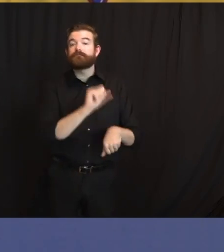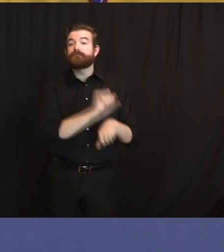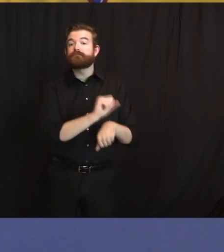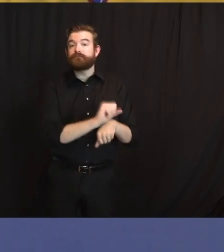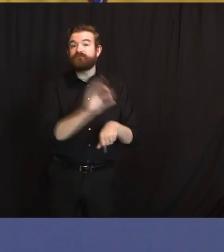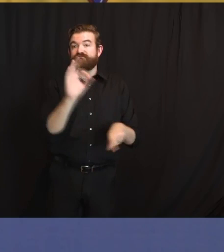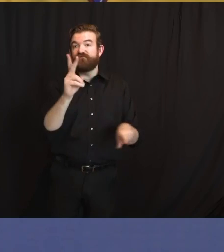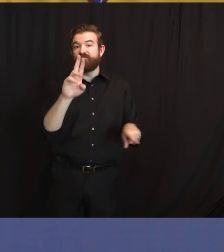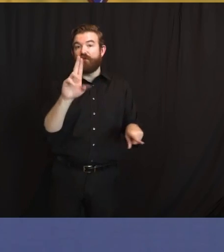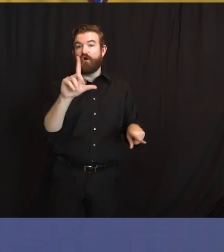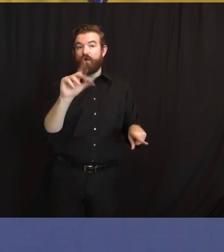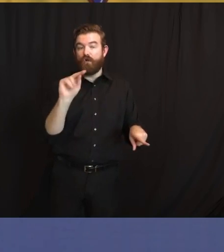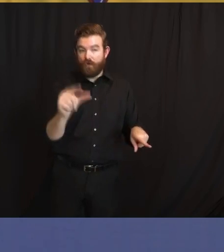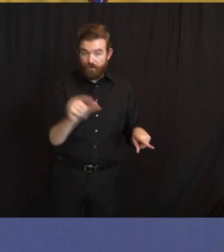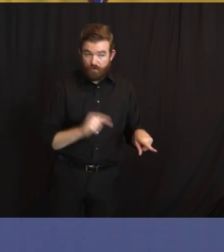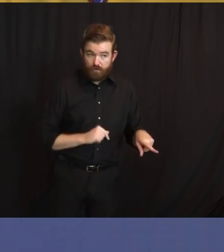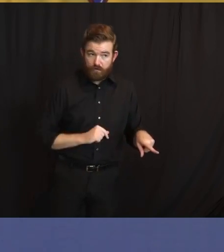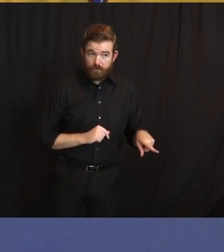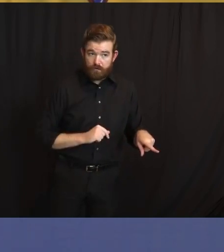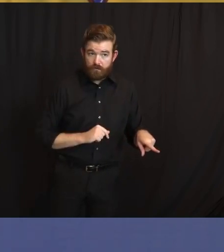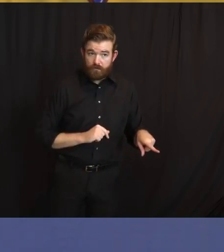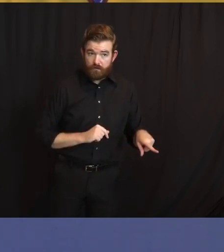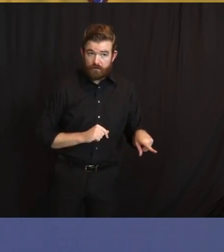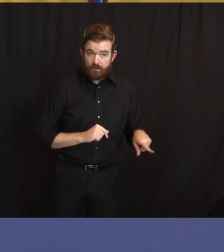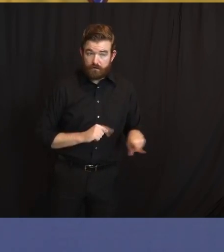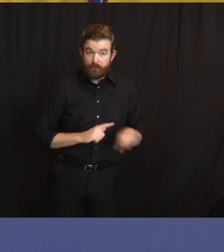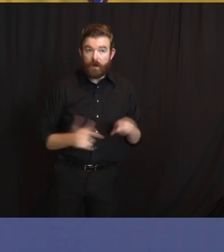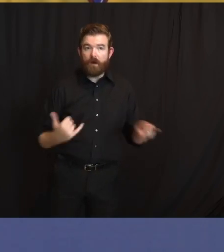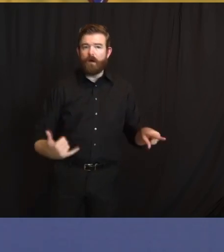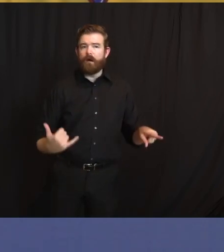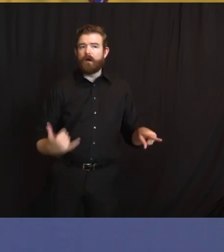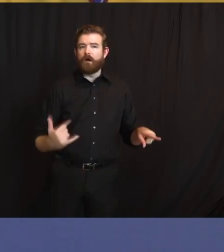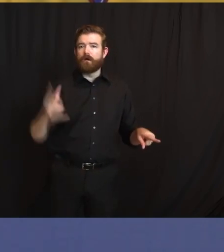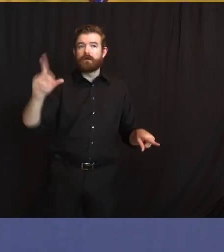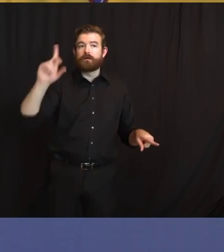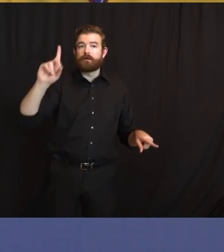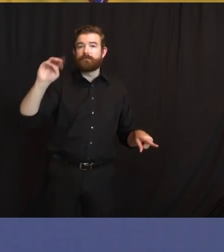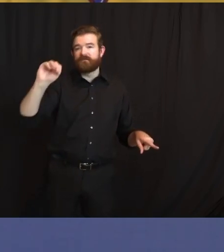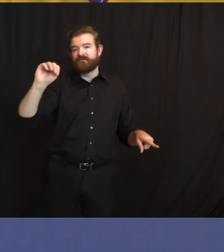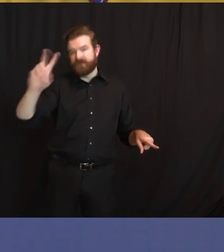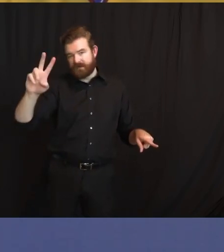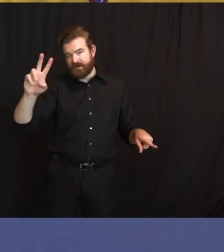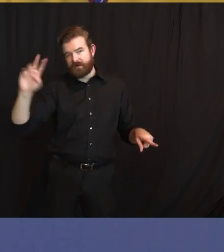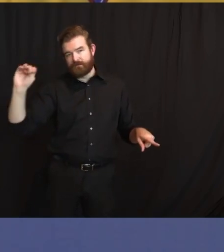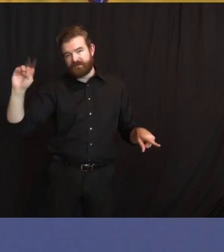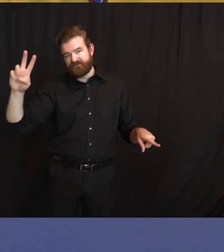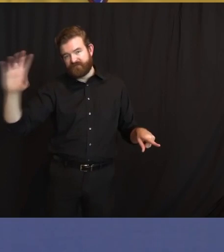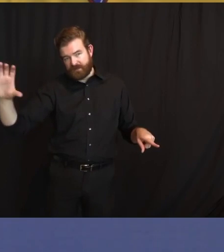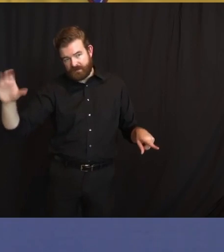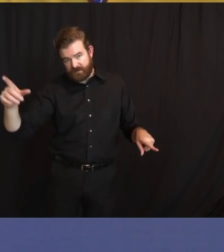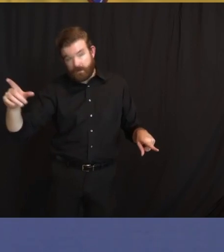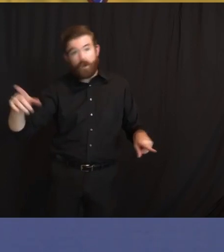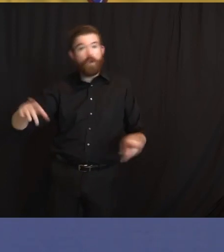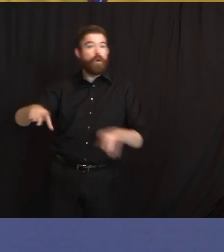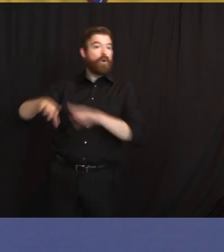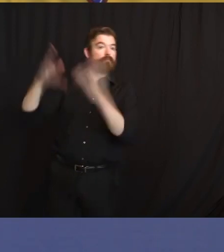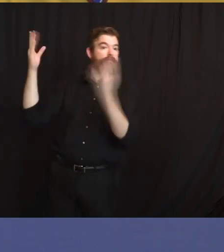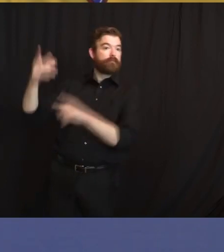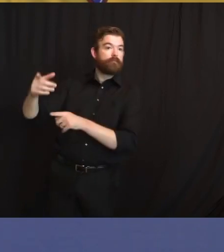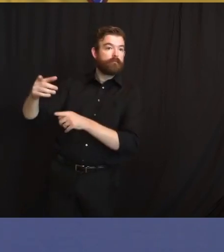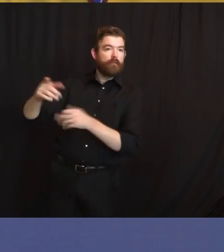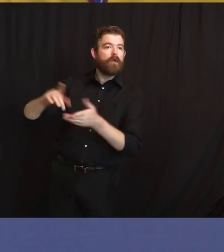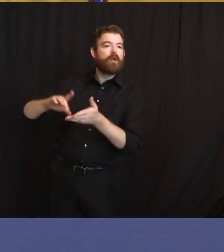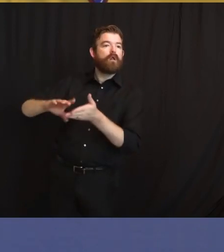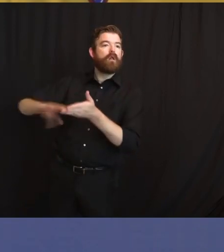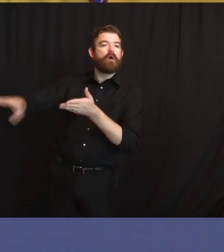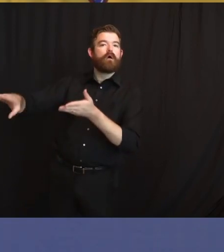at the same time when many agencies like the MVC are reopening? Thank you. I'll start, Dave, and ask Matt to